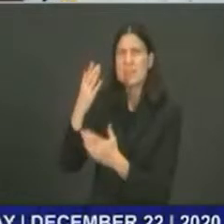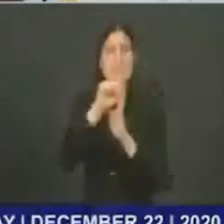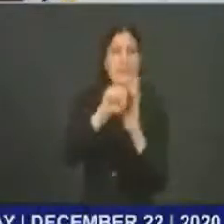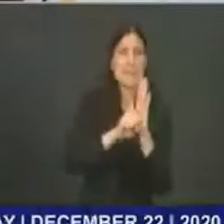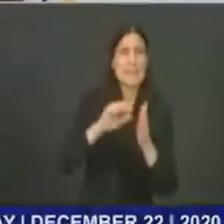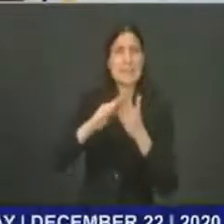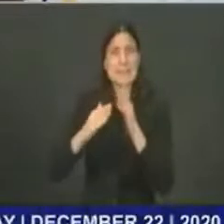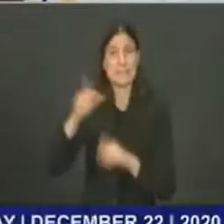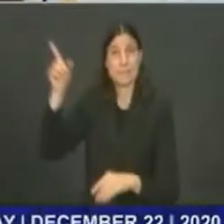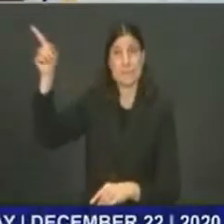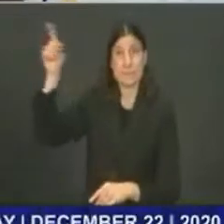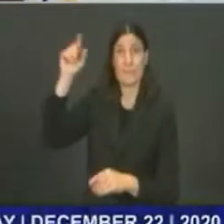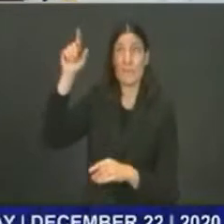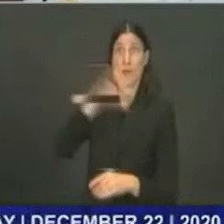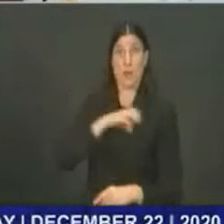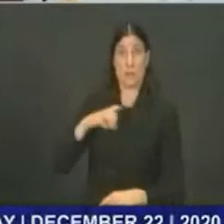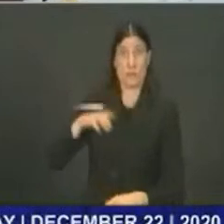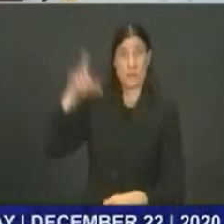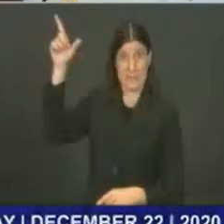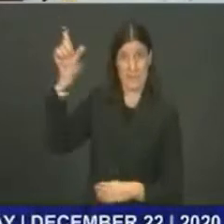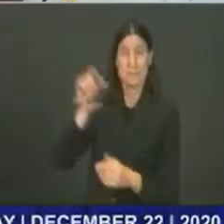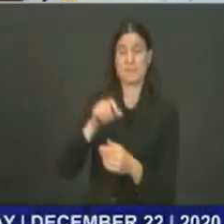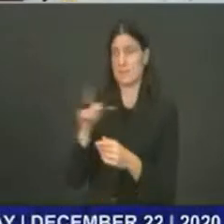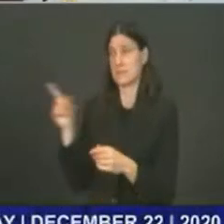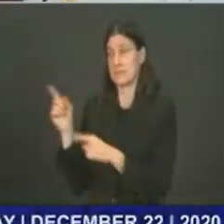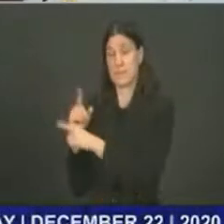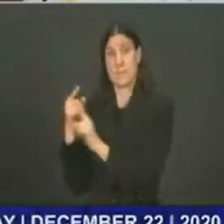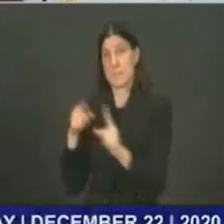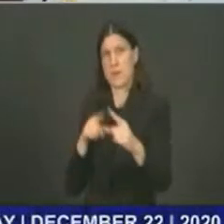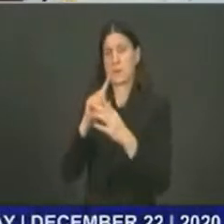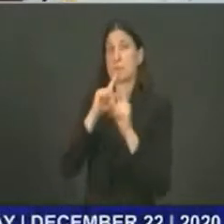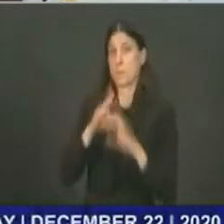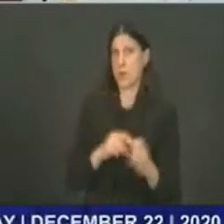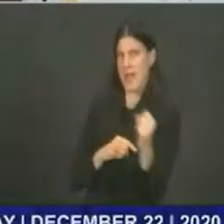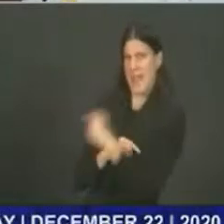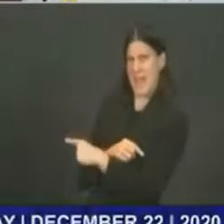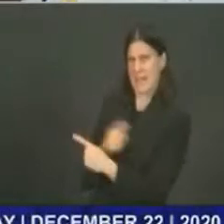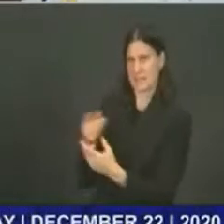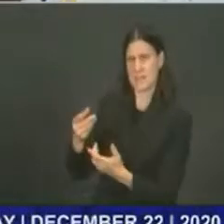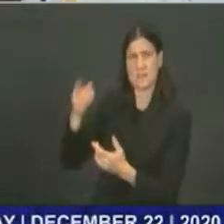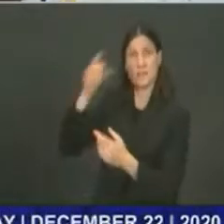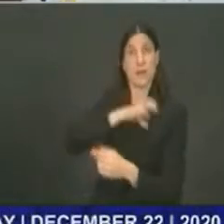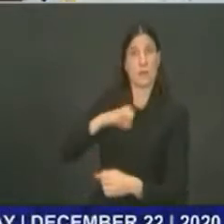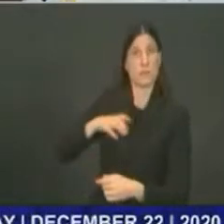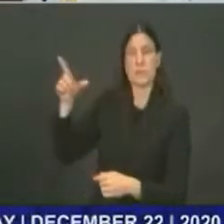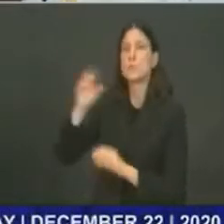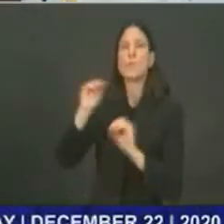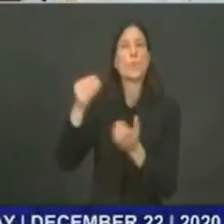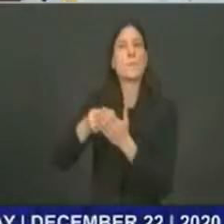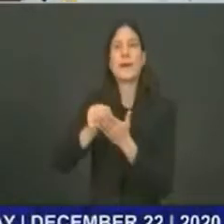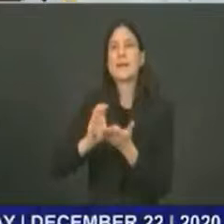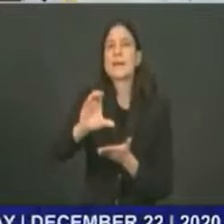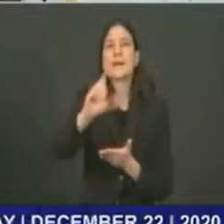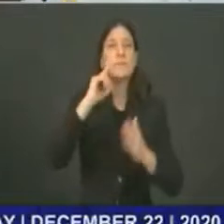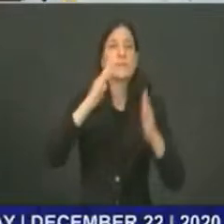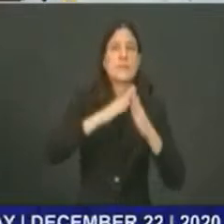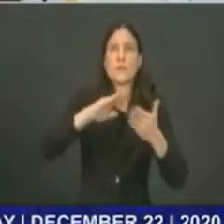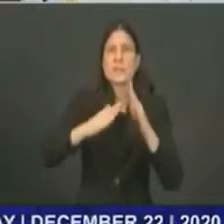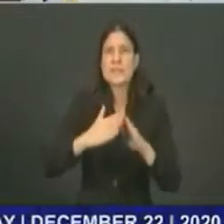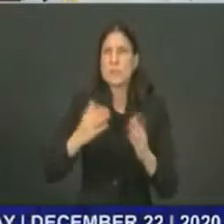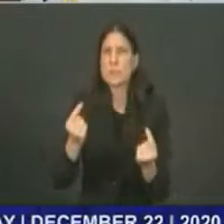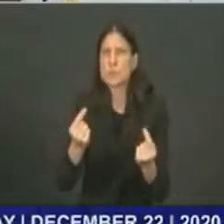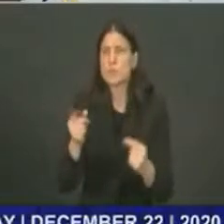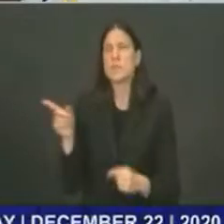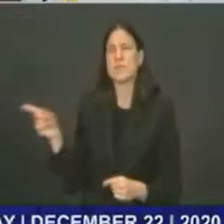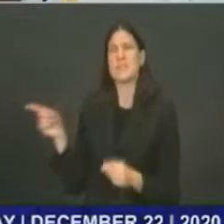for things that we have budgeted and planned to fund, which will be a benefit to Rhode Island and to our response, but there is no direct